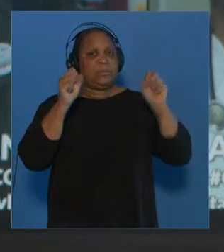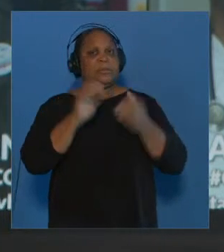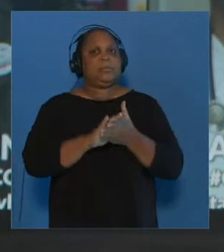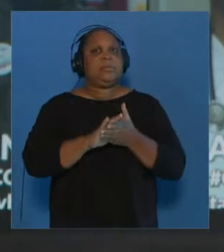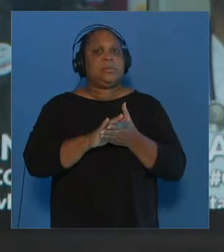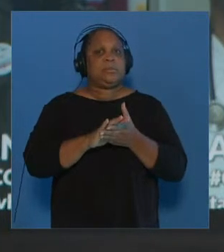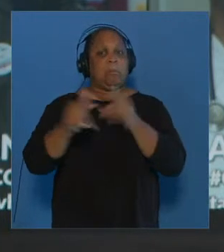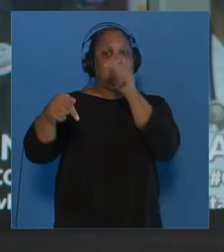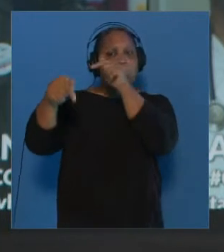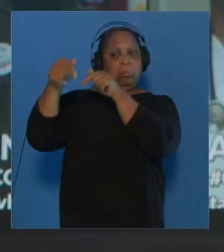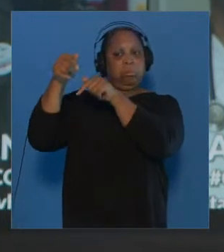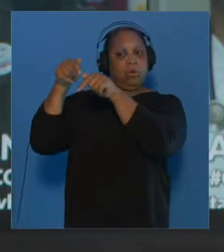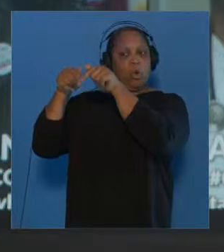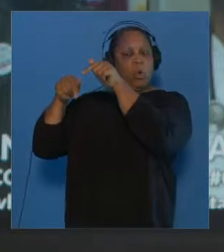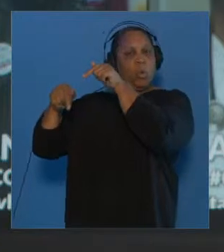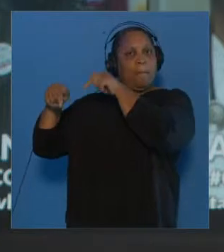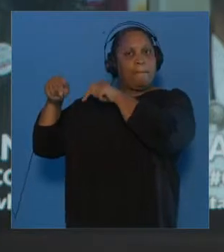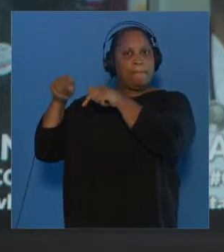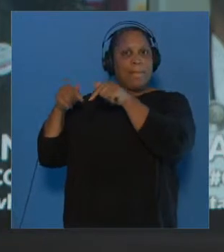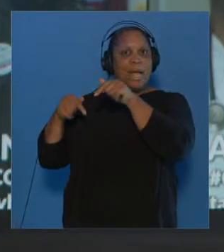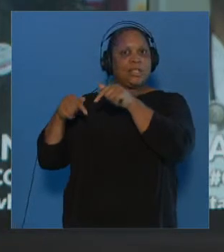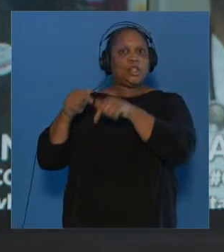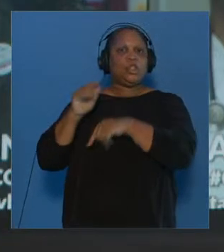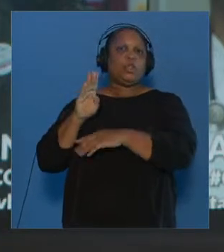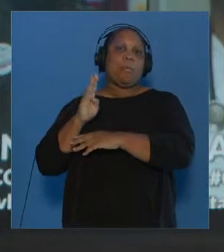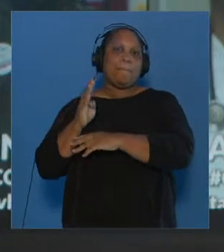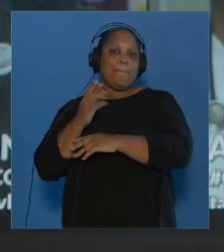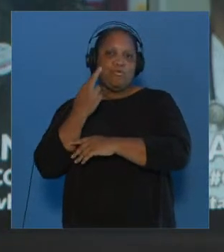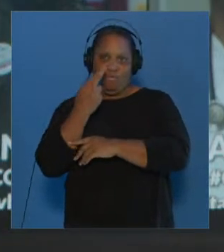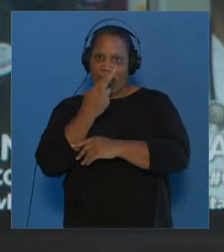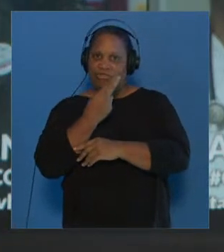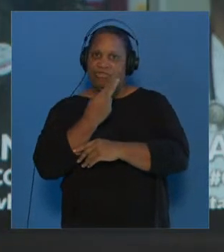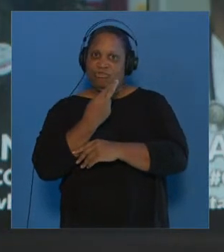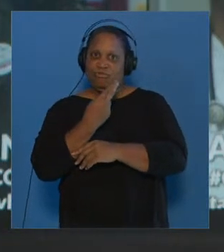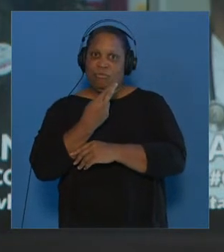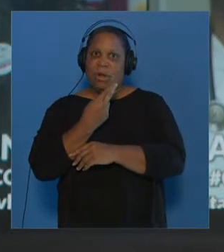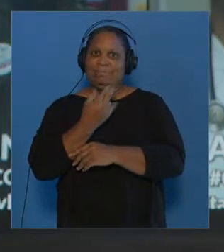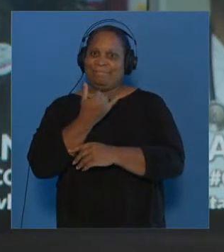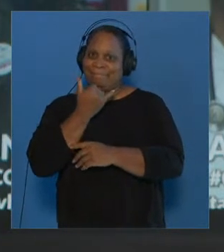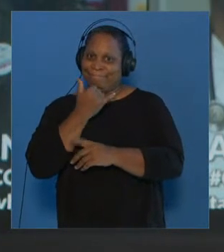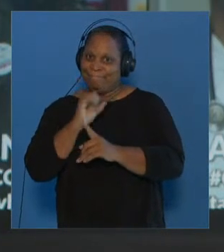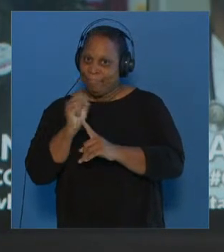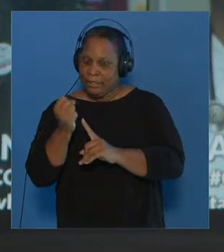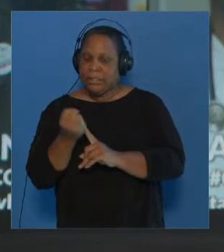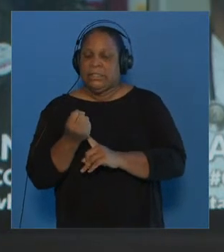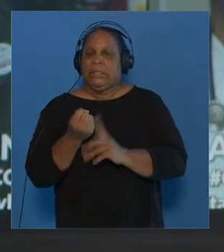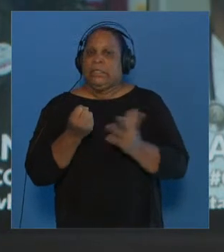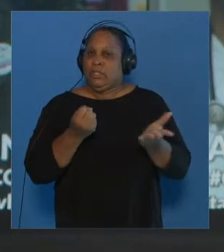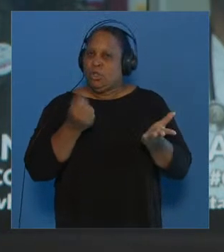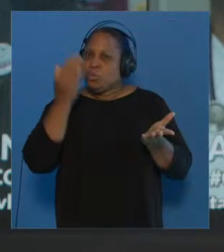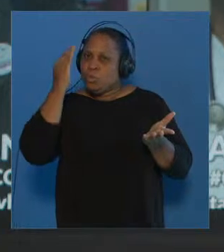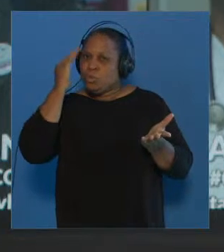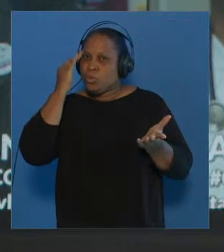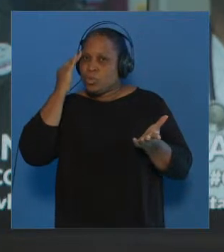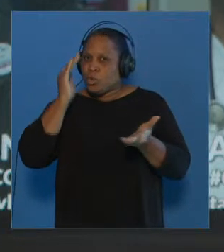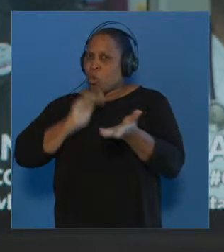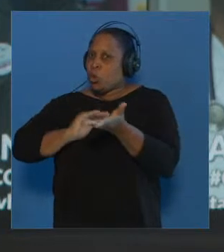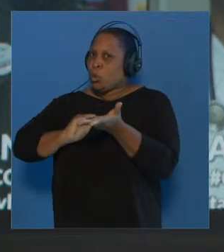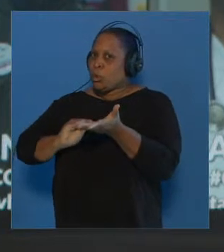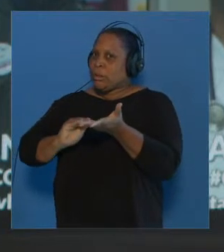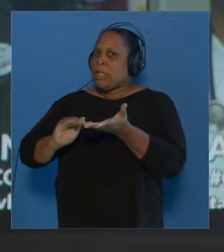Going back to the Blue Restaurant incident, were you aware of the exemption